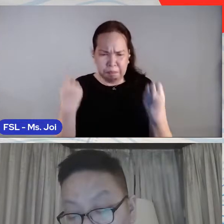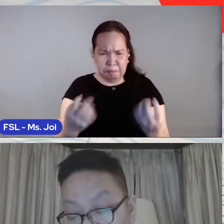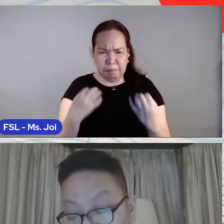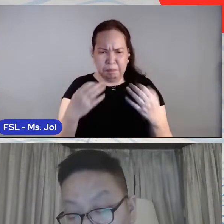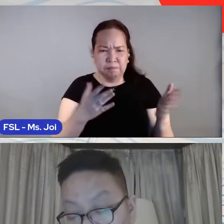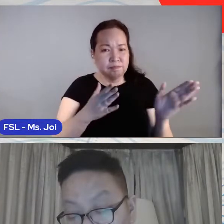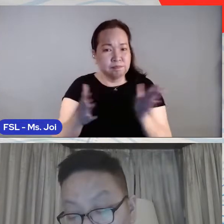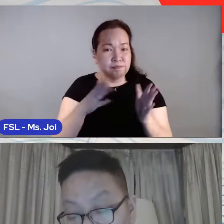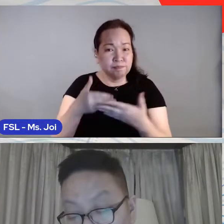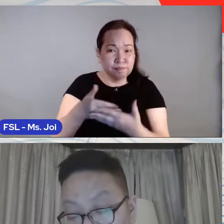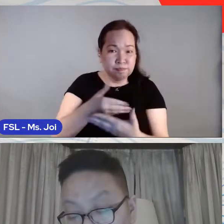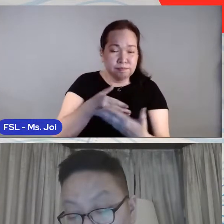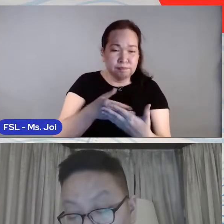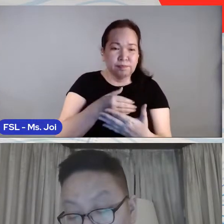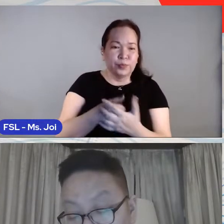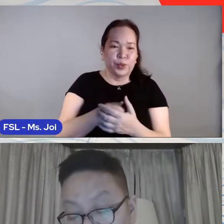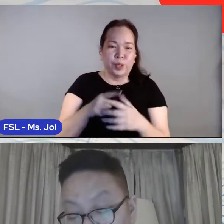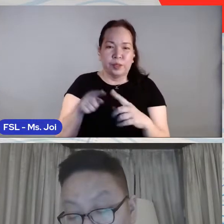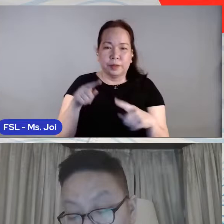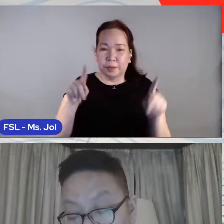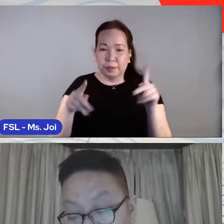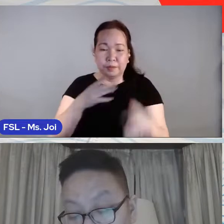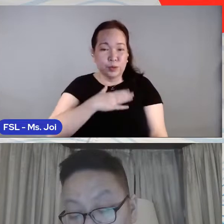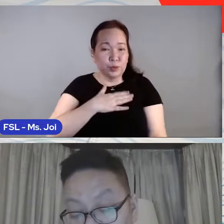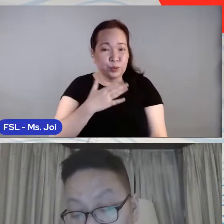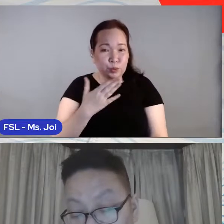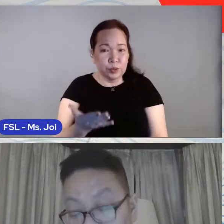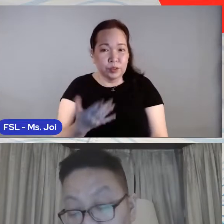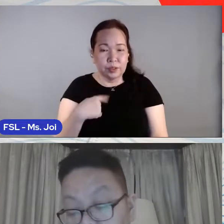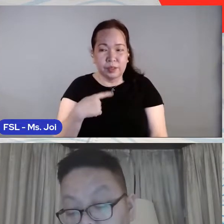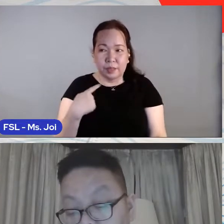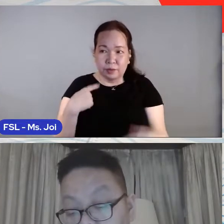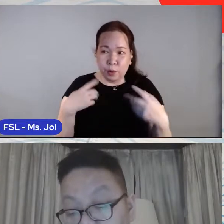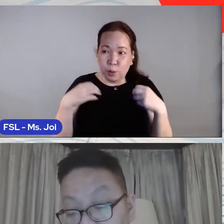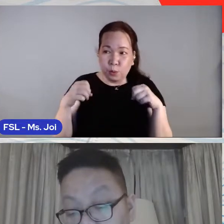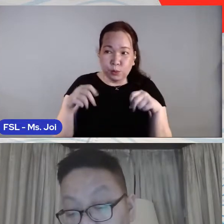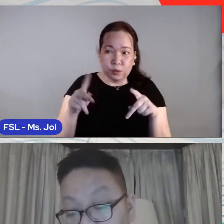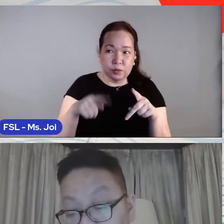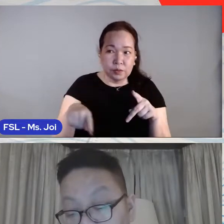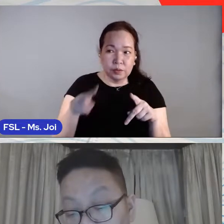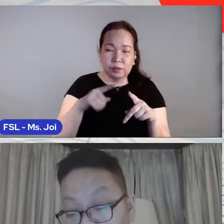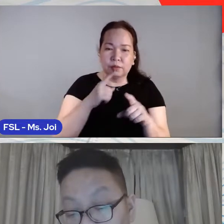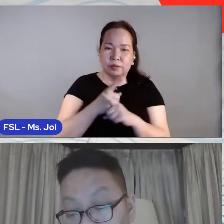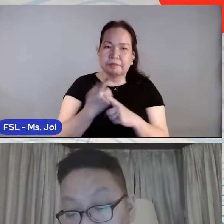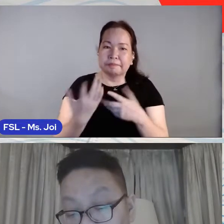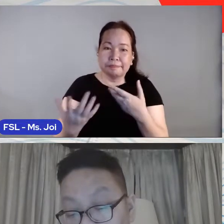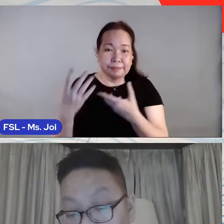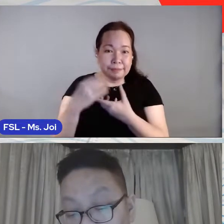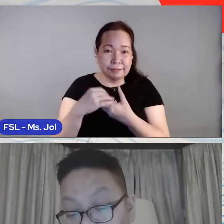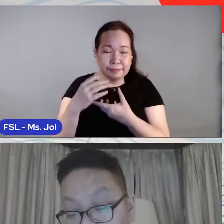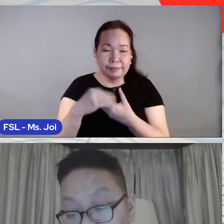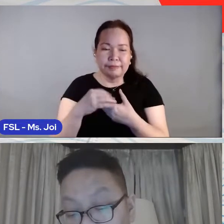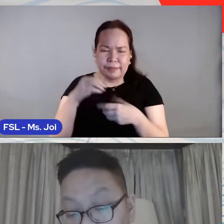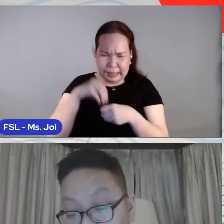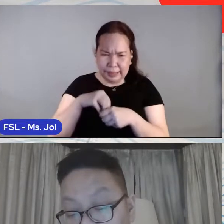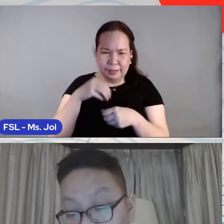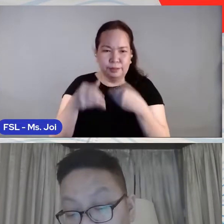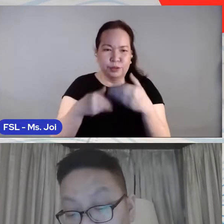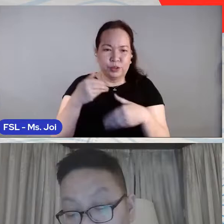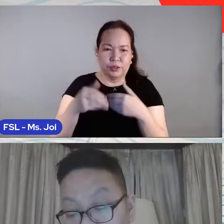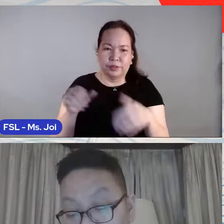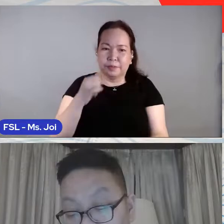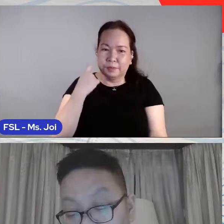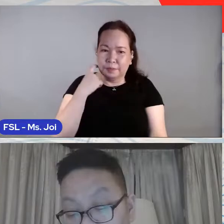the willingness or the opportunity for everyone to actually participate in the process. Katulad kanina,